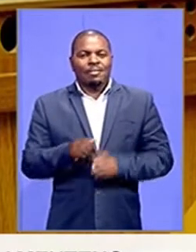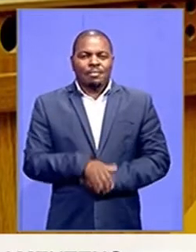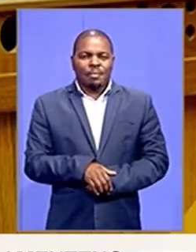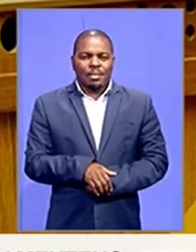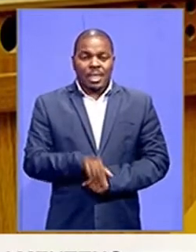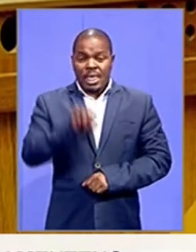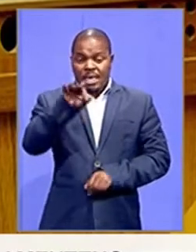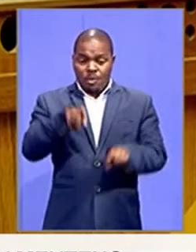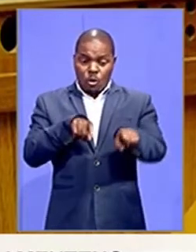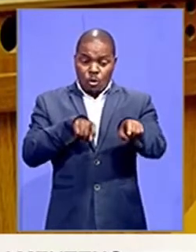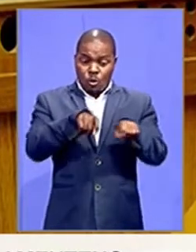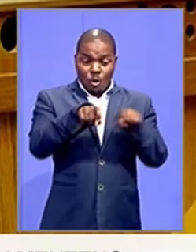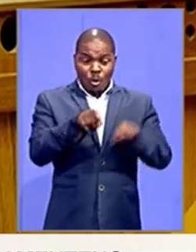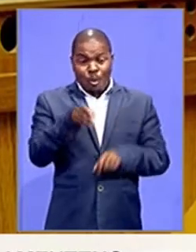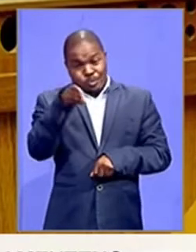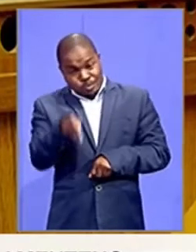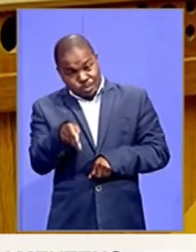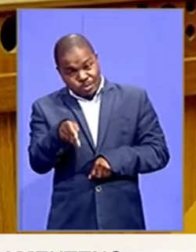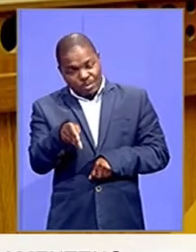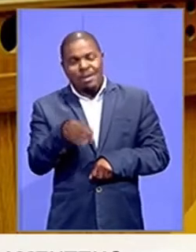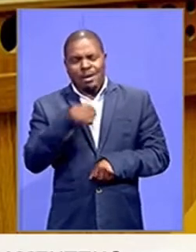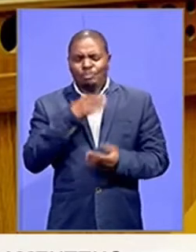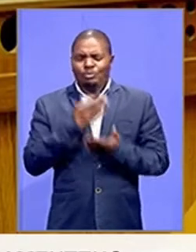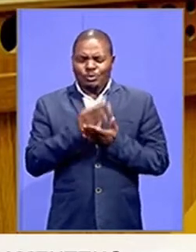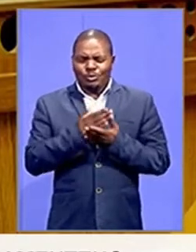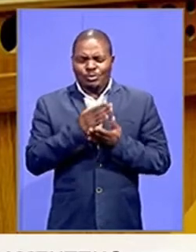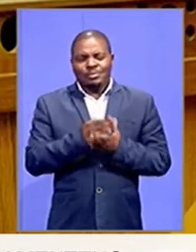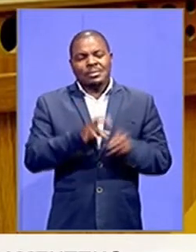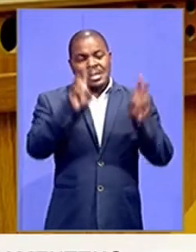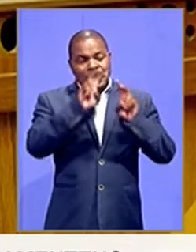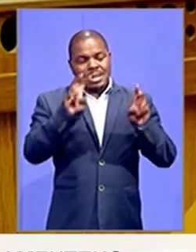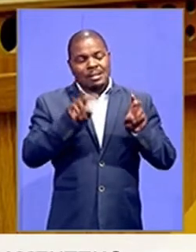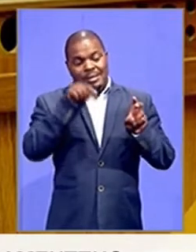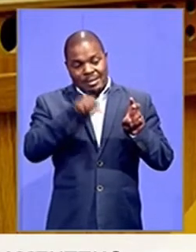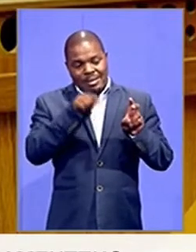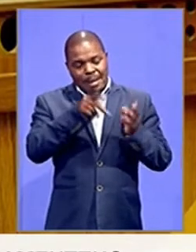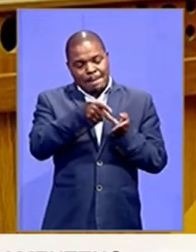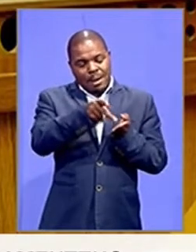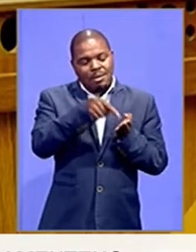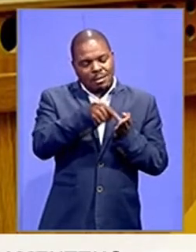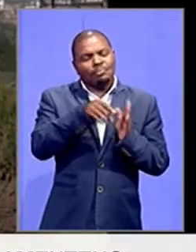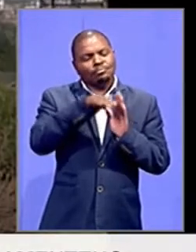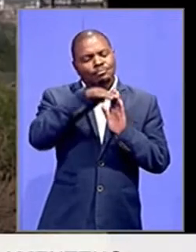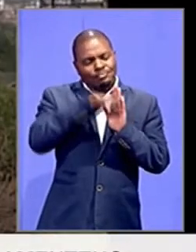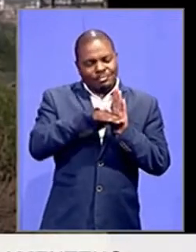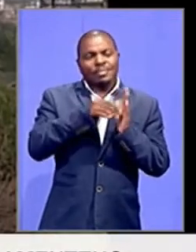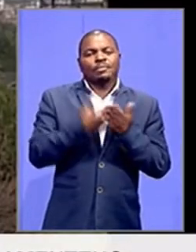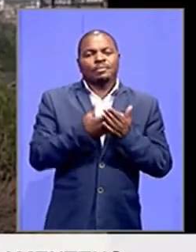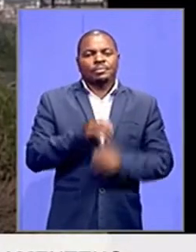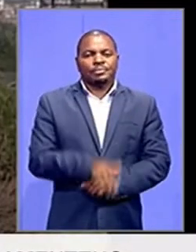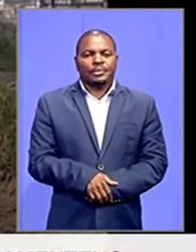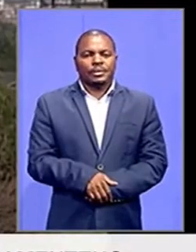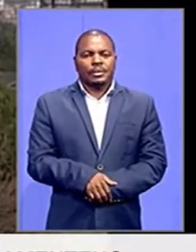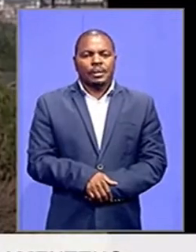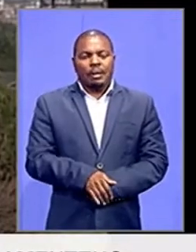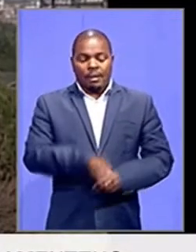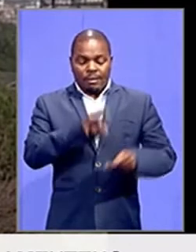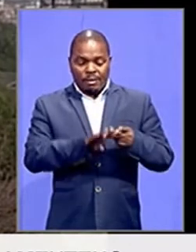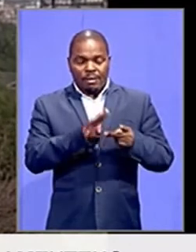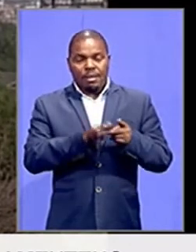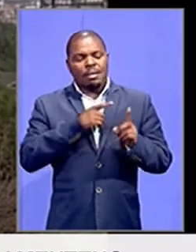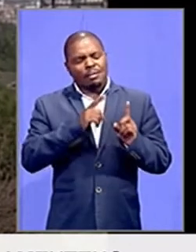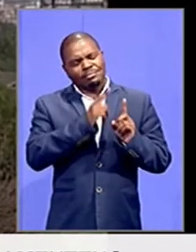If there's competition, I'm sure prices of electricity will come down. Mabuza o ne a boditswe gape ka